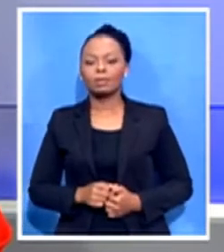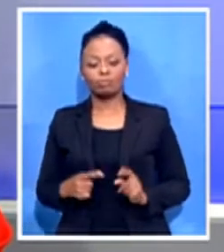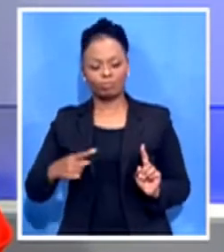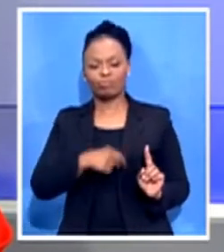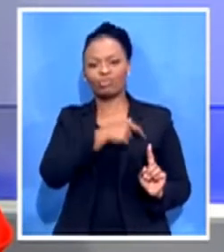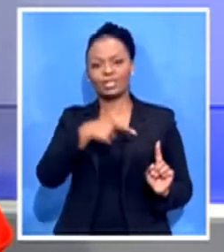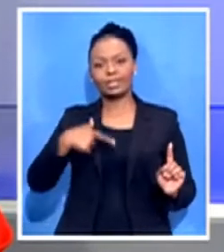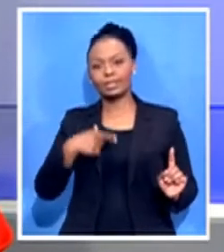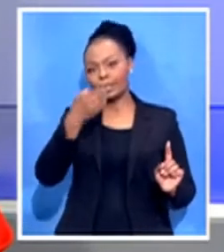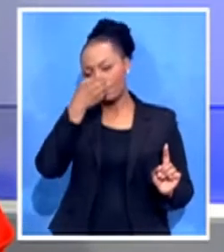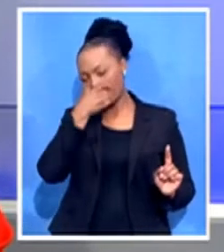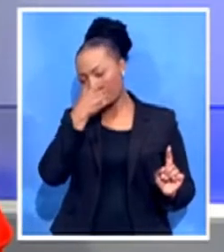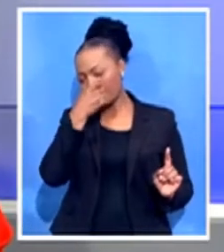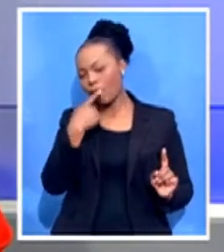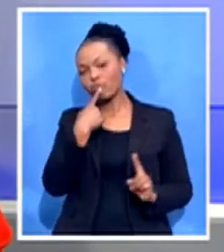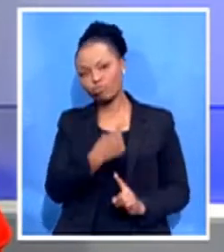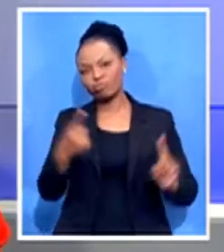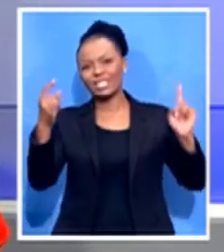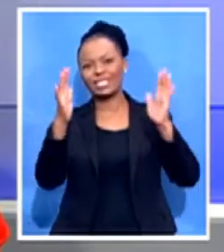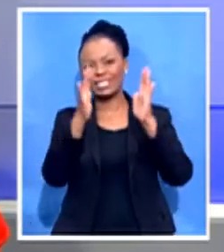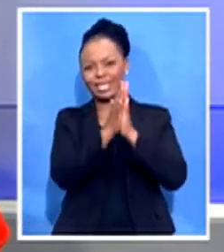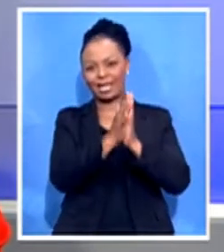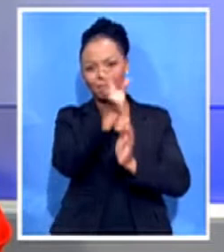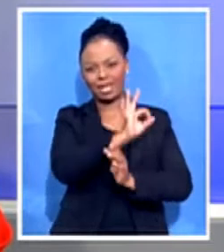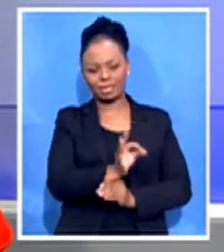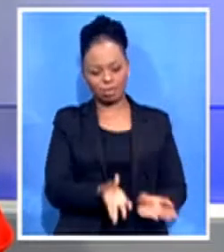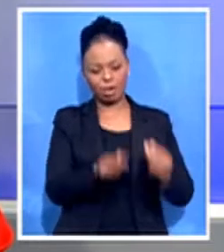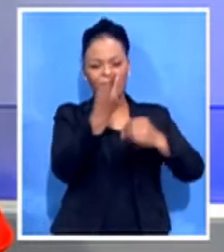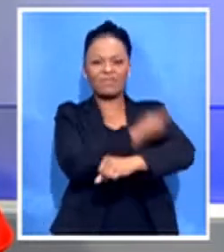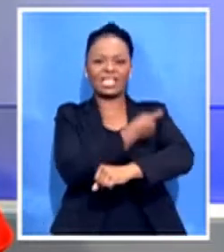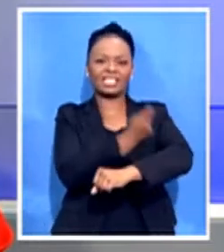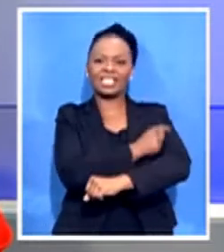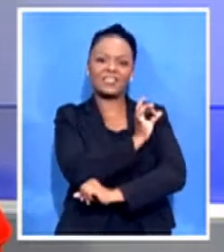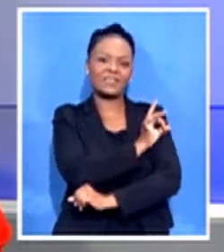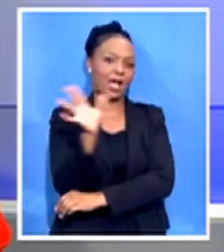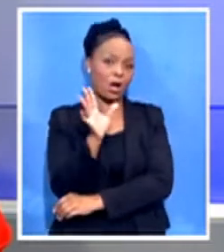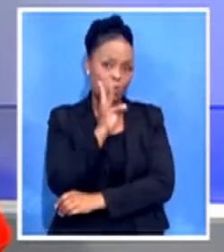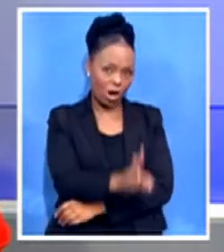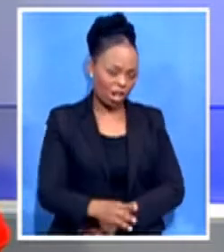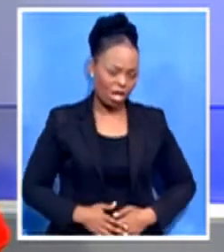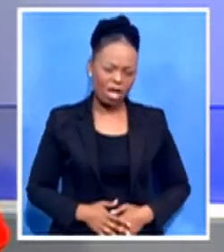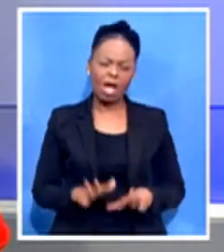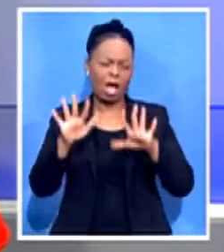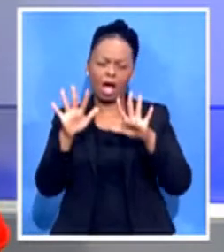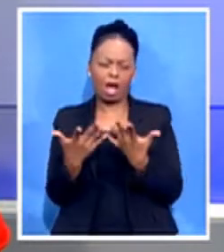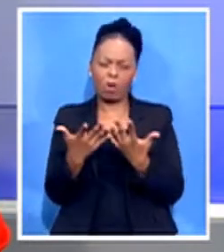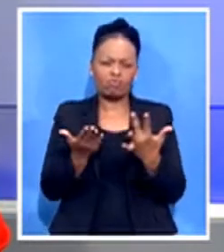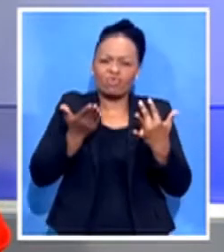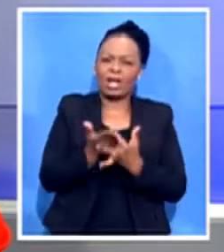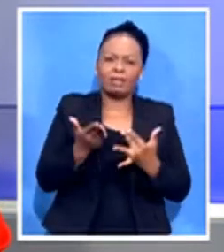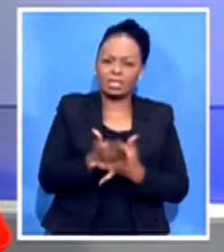How will we as a country will have access to the vaccine? How will it be decided who gets it first?